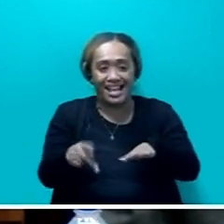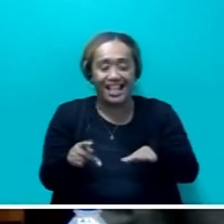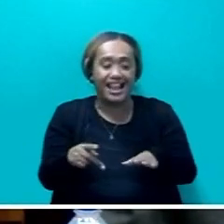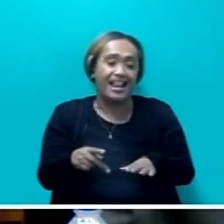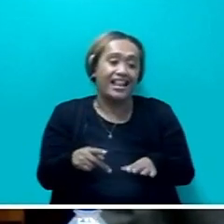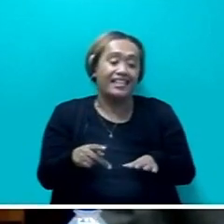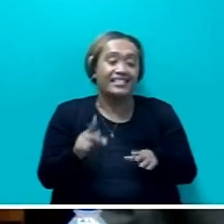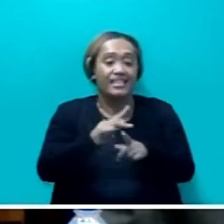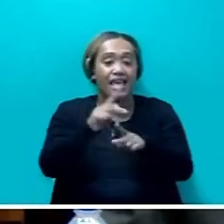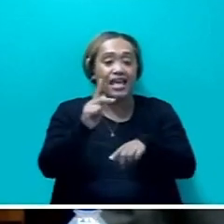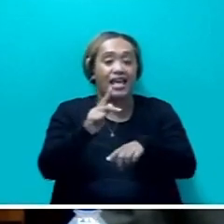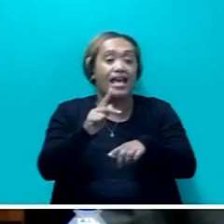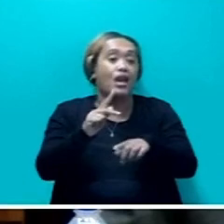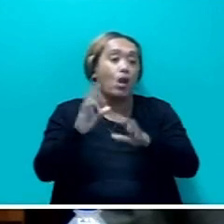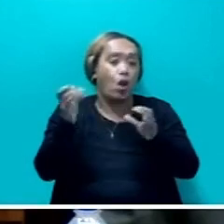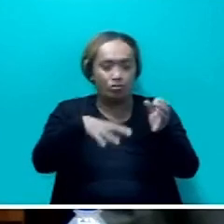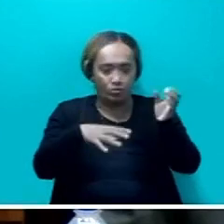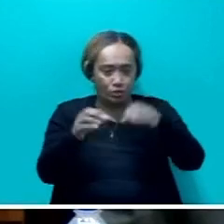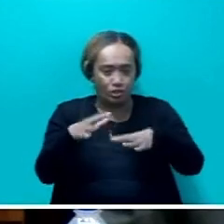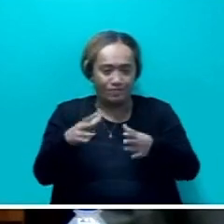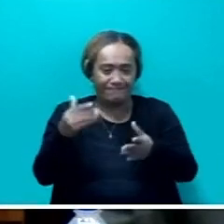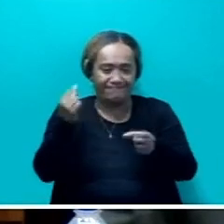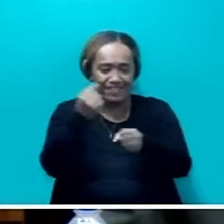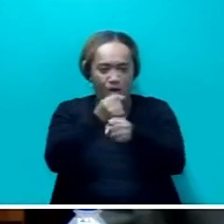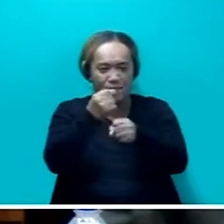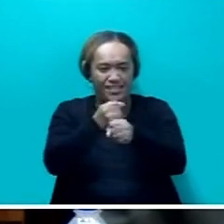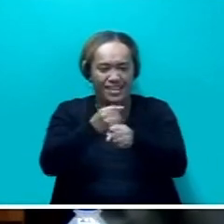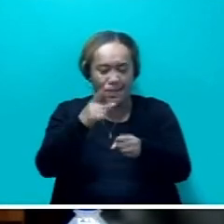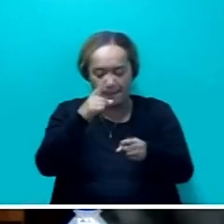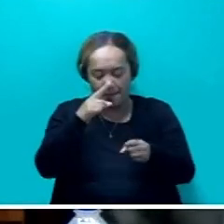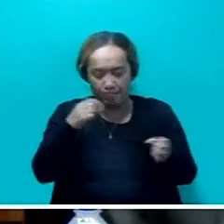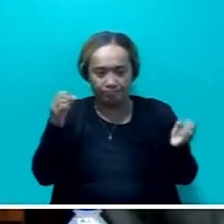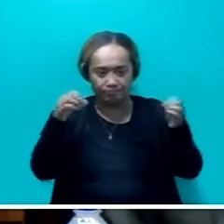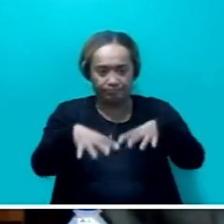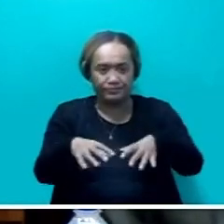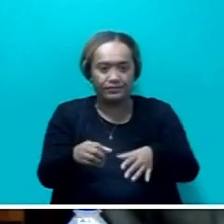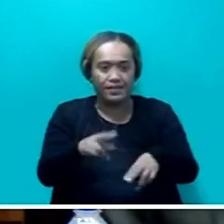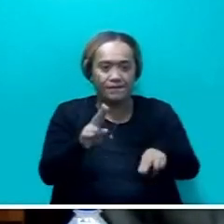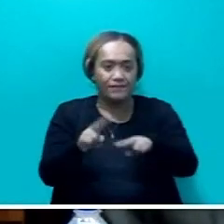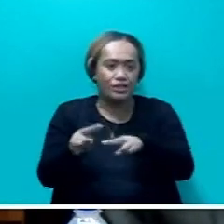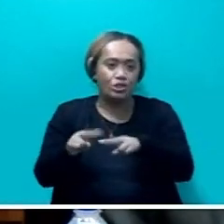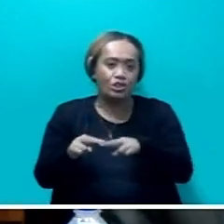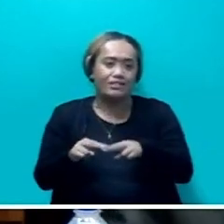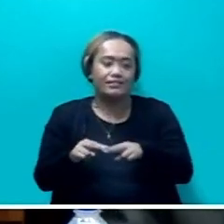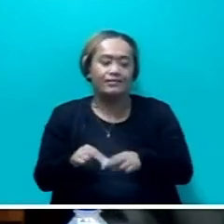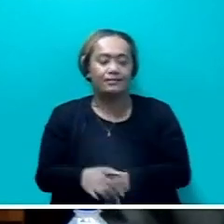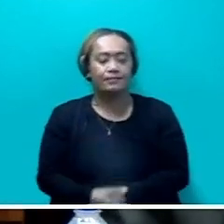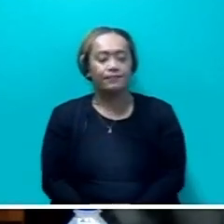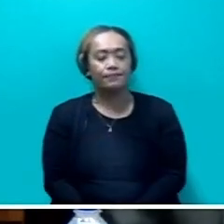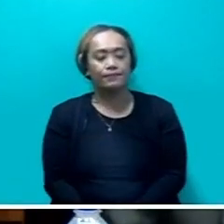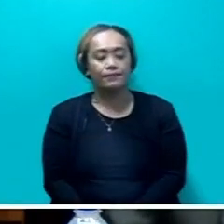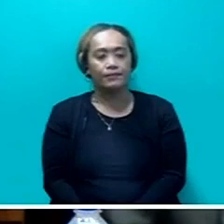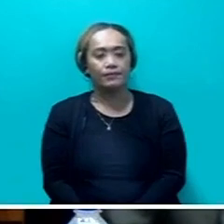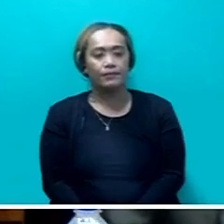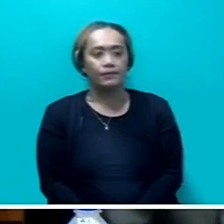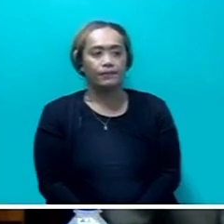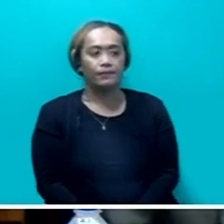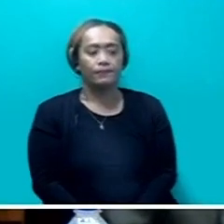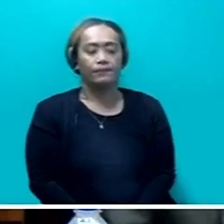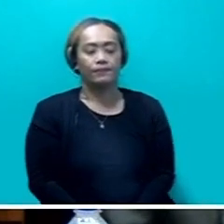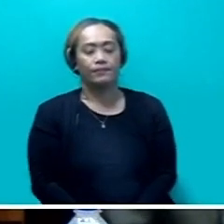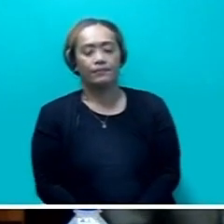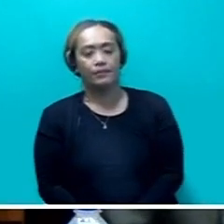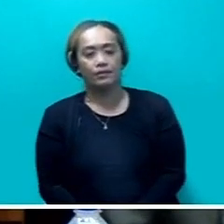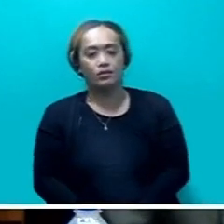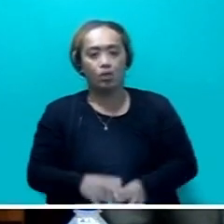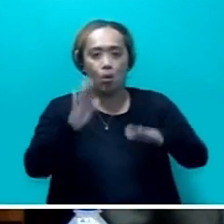Girmitia and the descendants have made to Fiji. Mr. Speaker, the importance of making this event a wonderful memory,